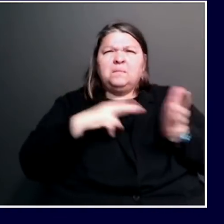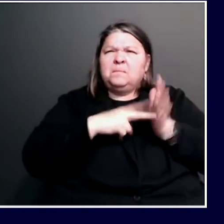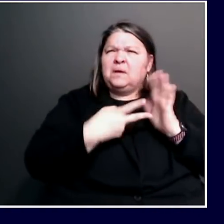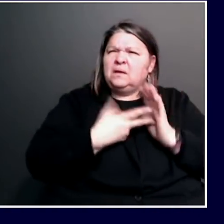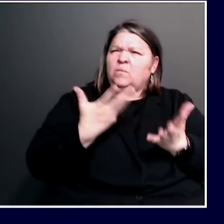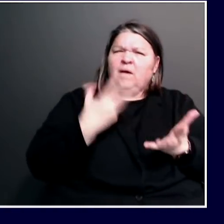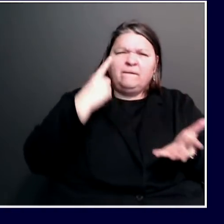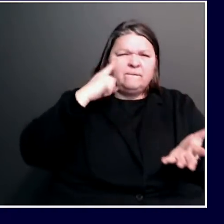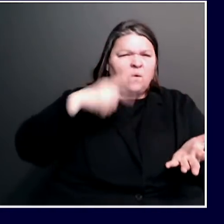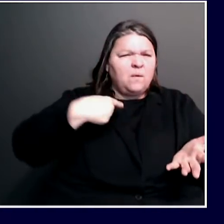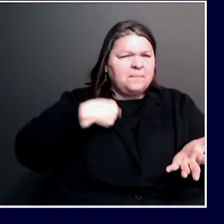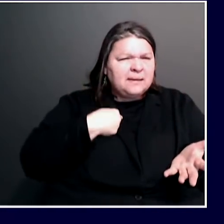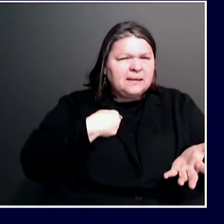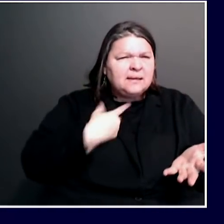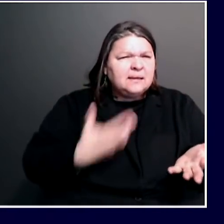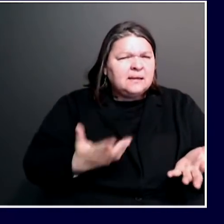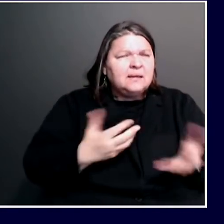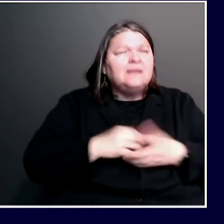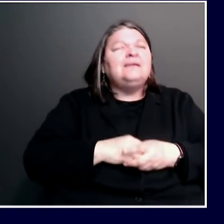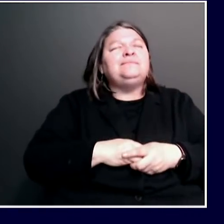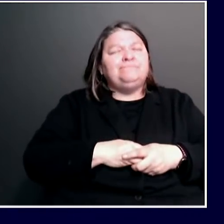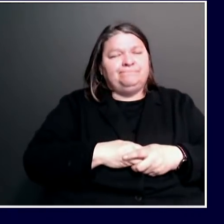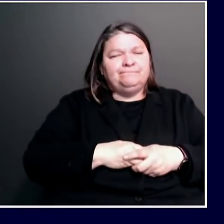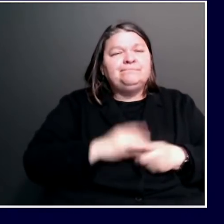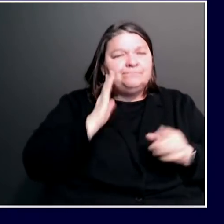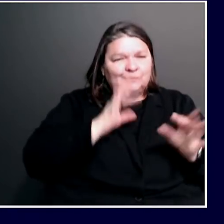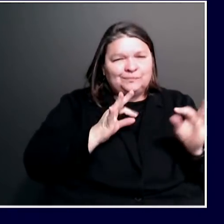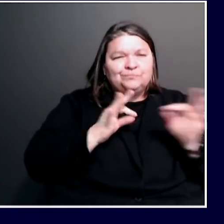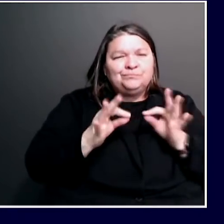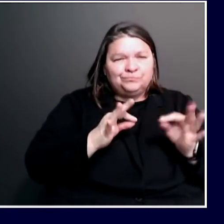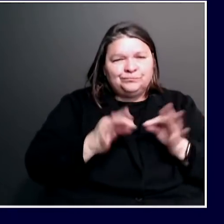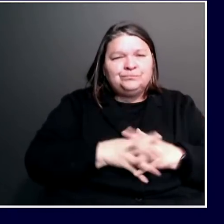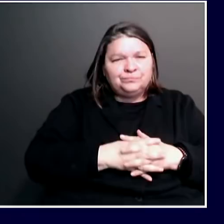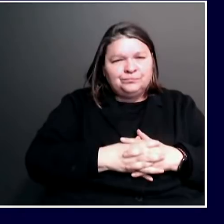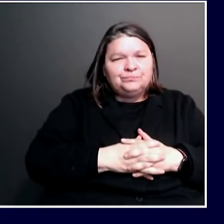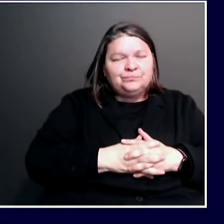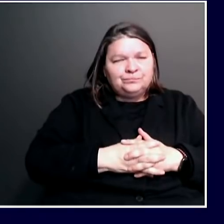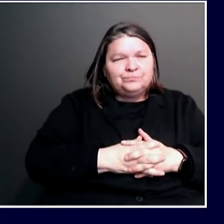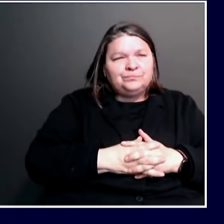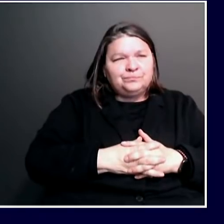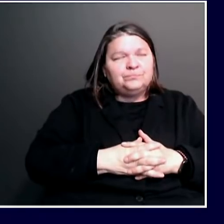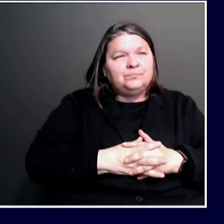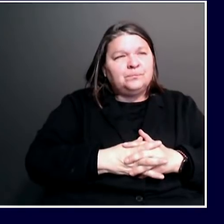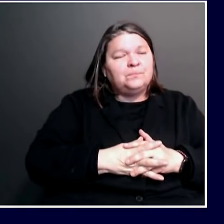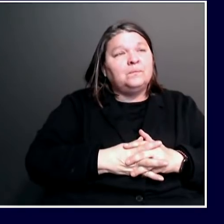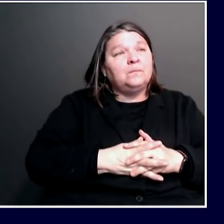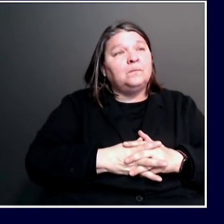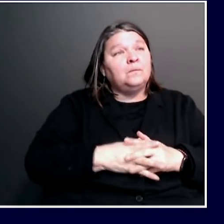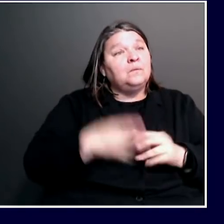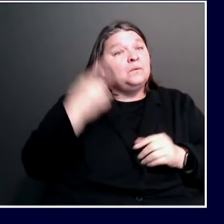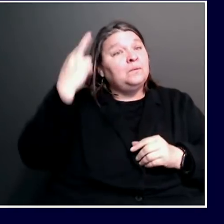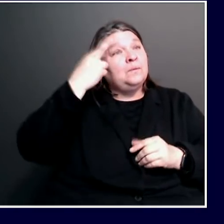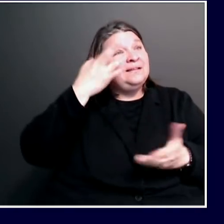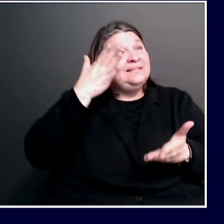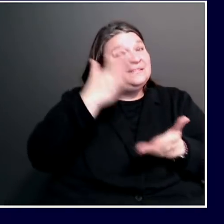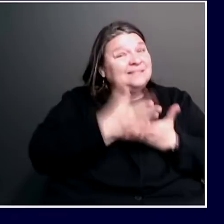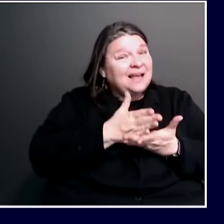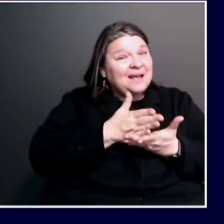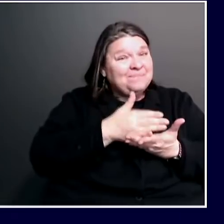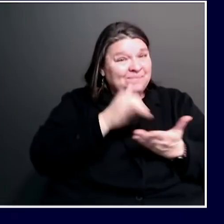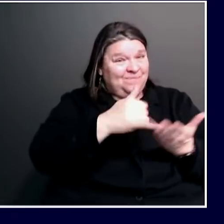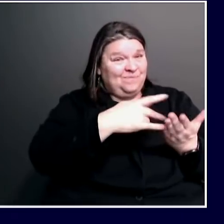Maine CDC's state-operated contact tracing program for the general public mean for you? Well, the first